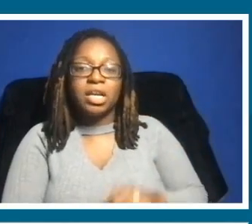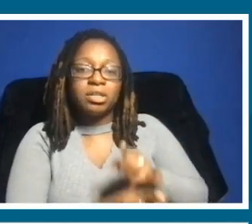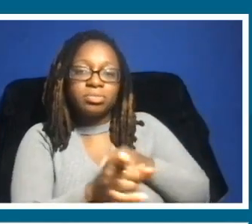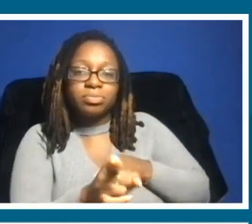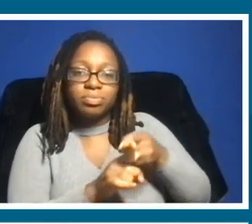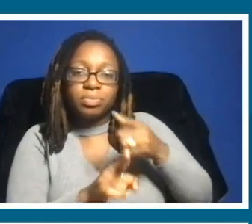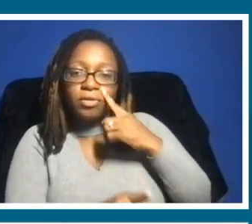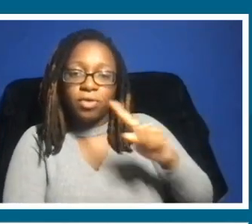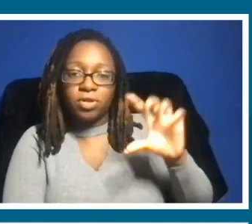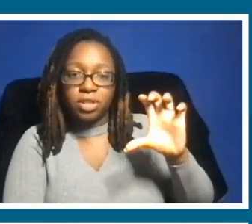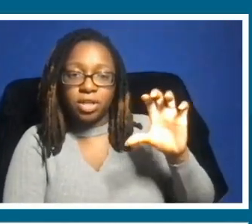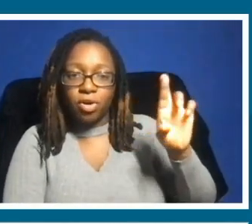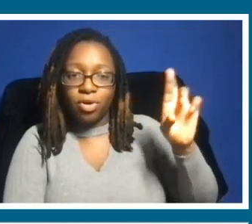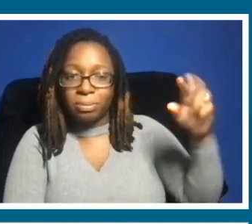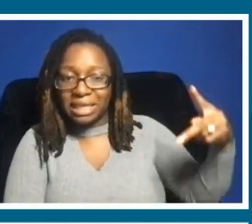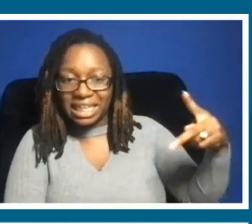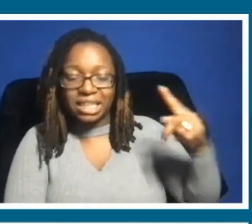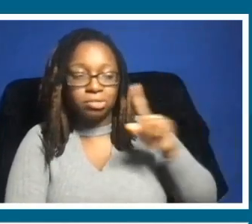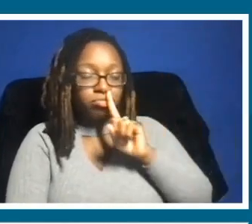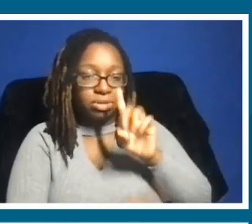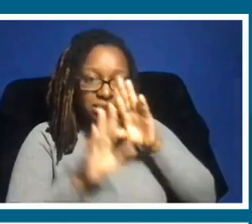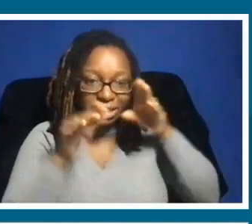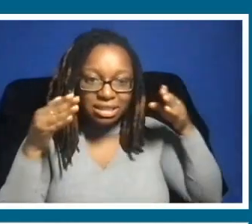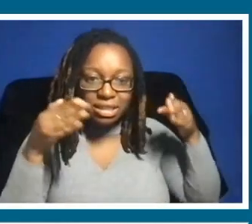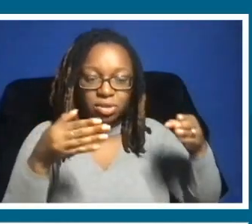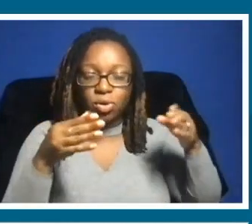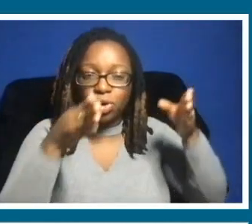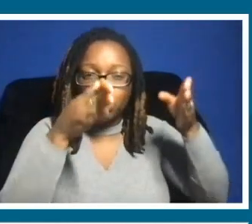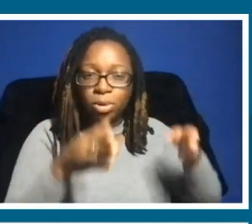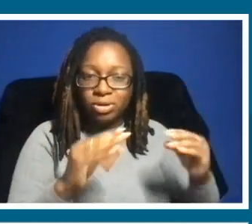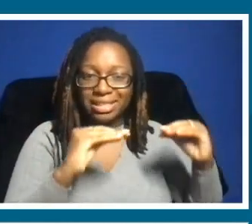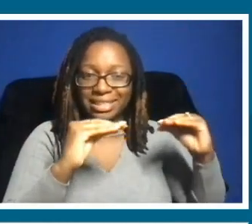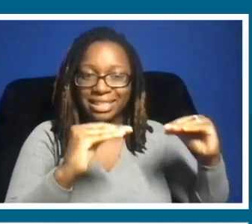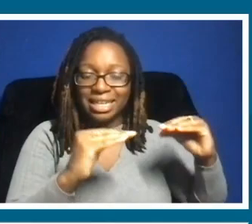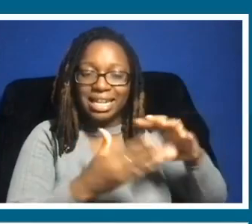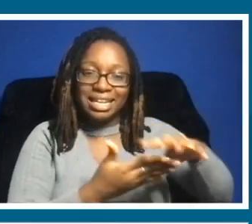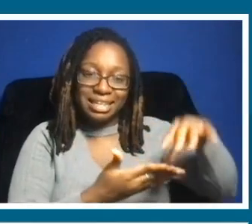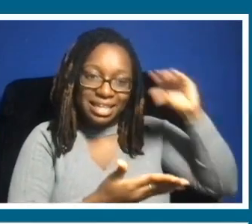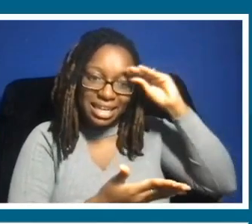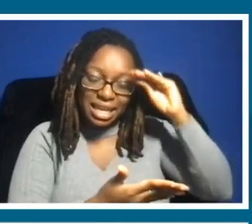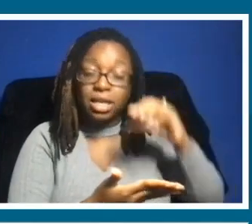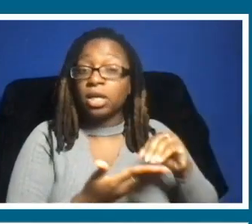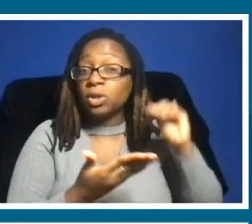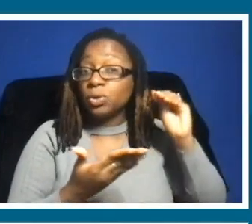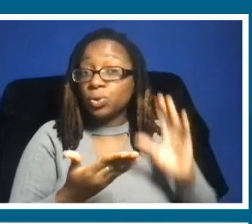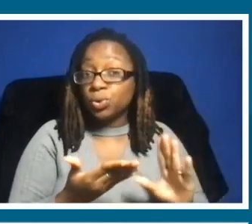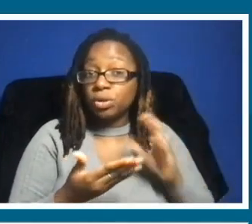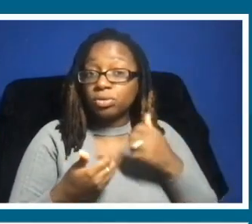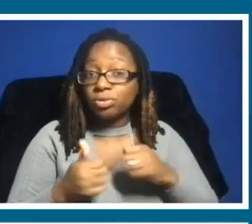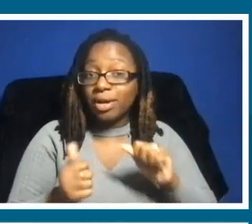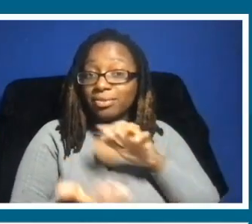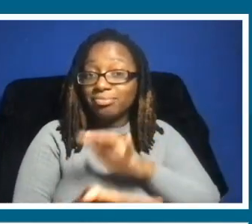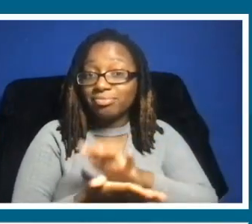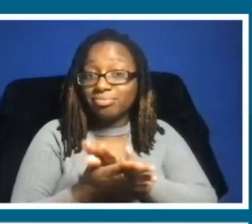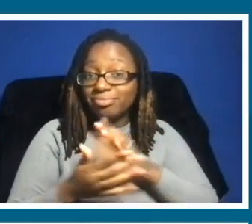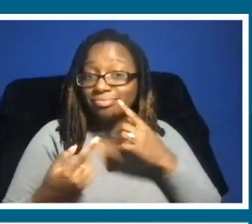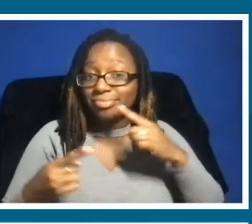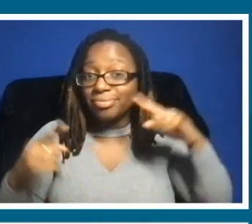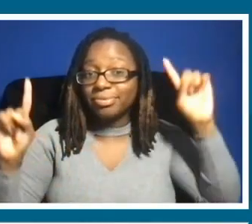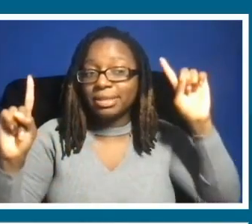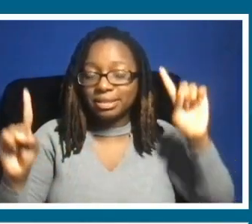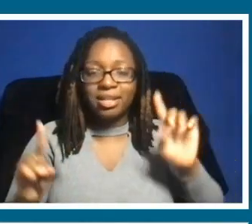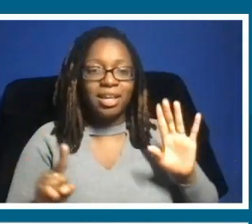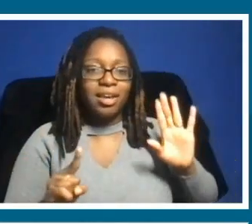is it's learner-centered. It focuses on students choosing academic success, developing their cultural competence,